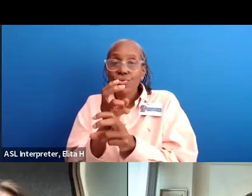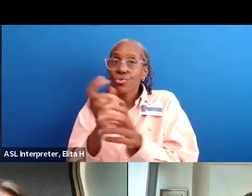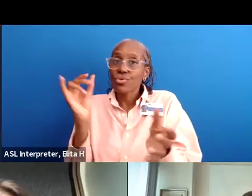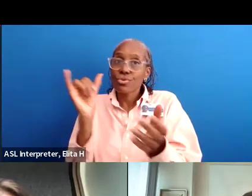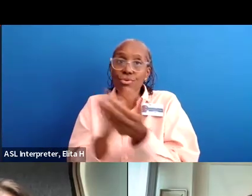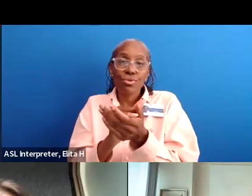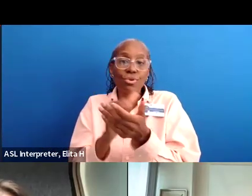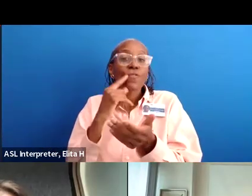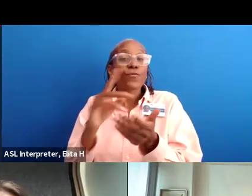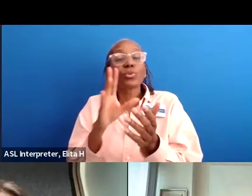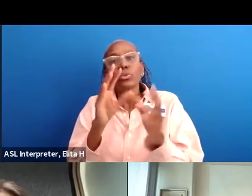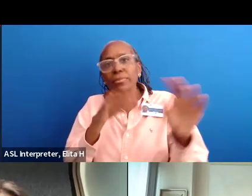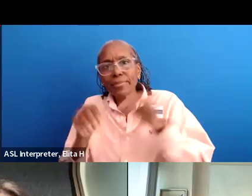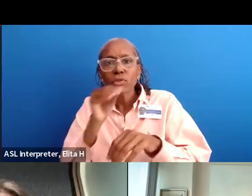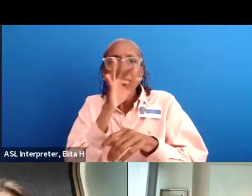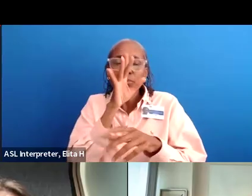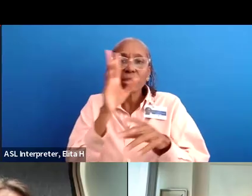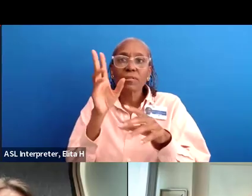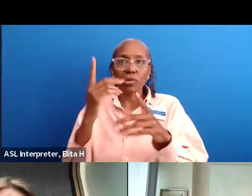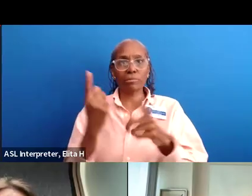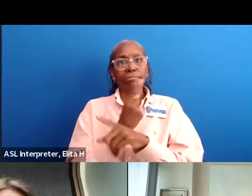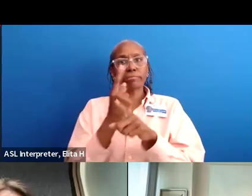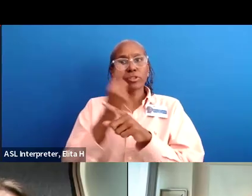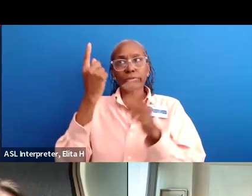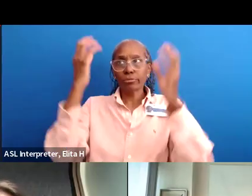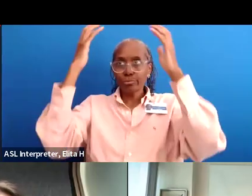to move or speak using the usual pathways.